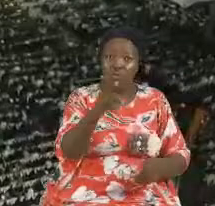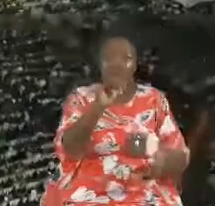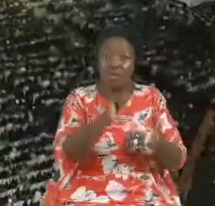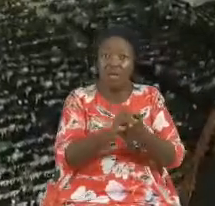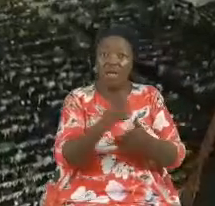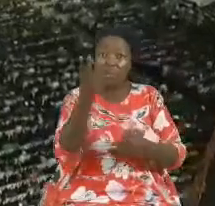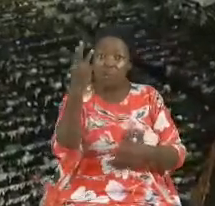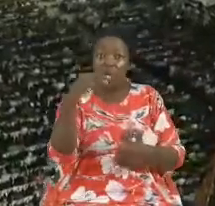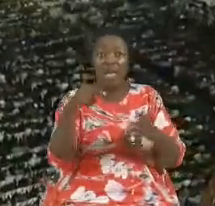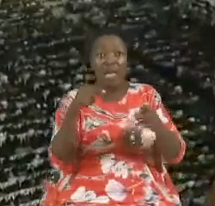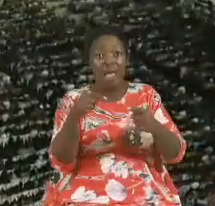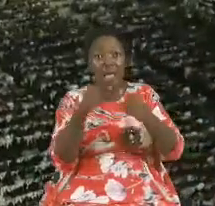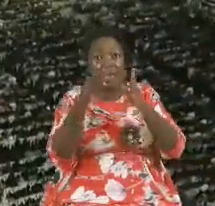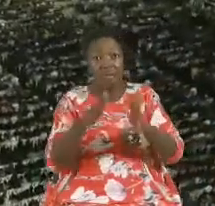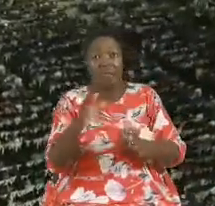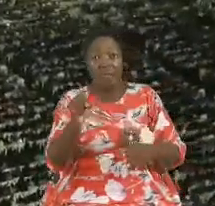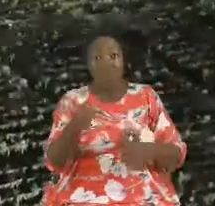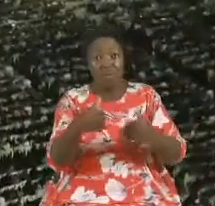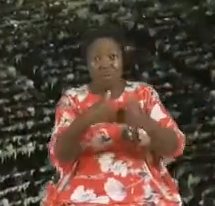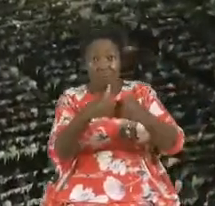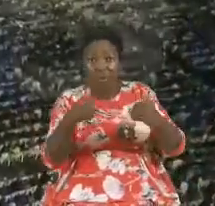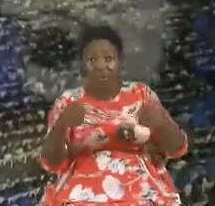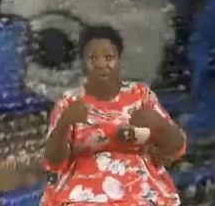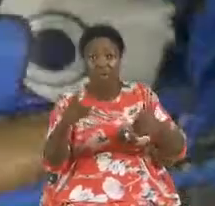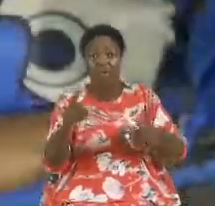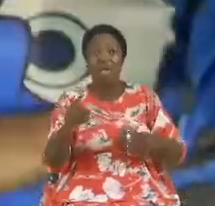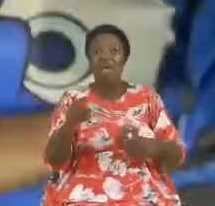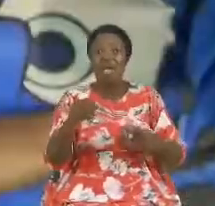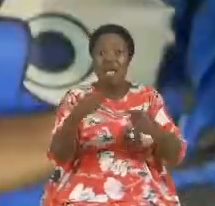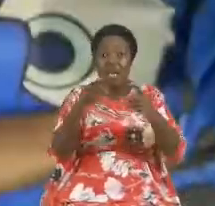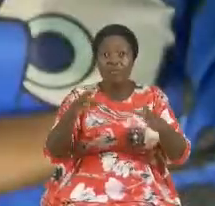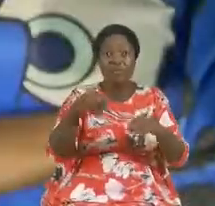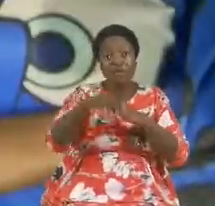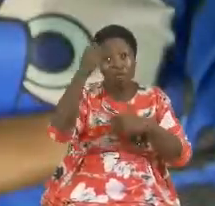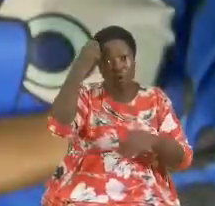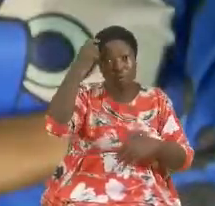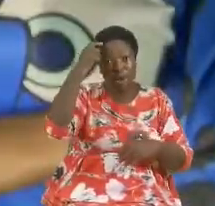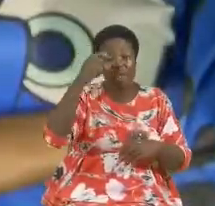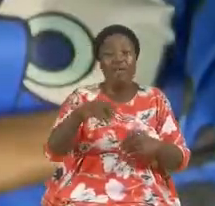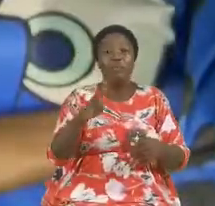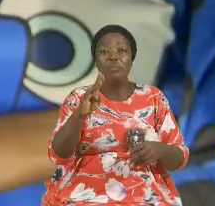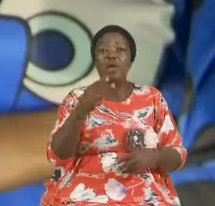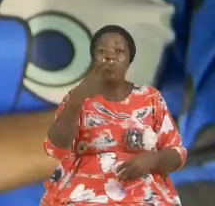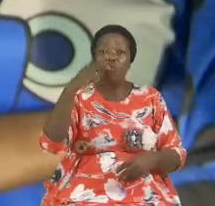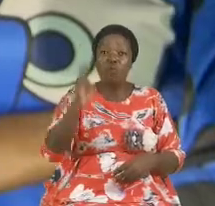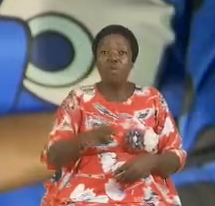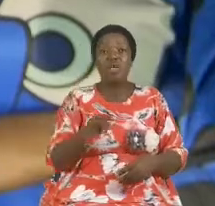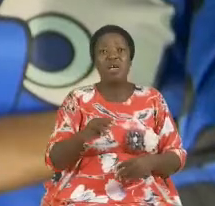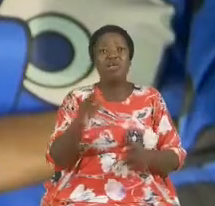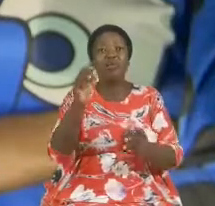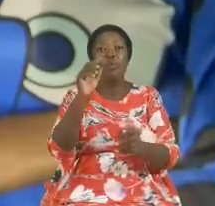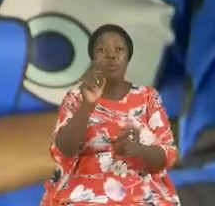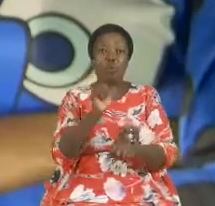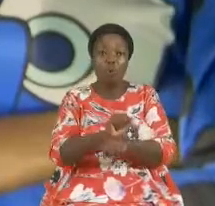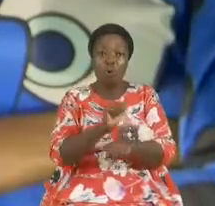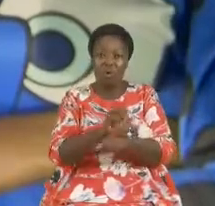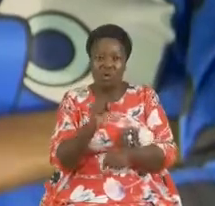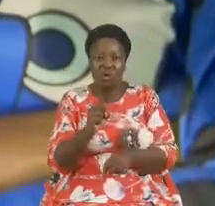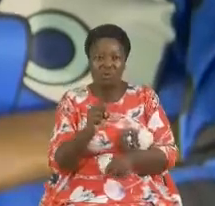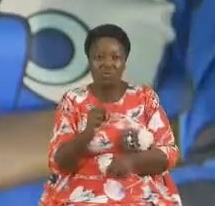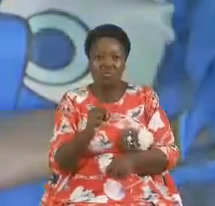Heavenly Father. Then you that were enemies, alienated, and enemies in your